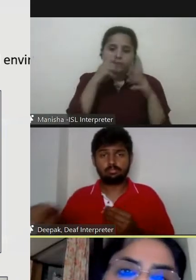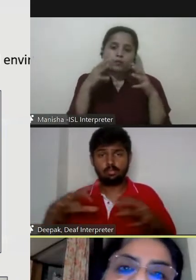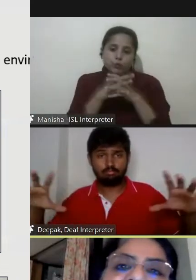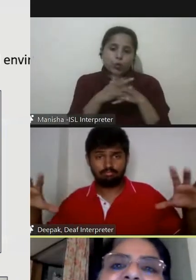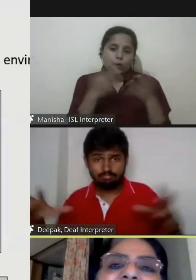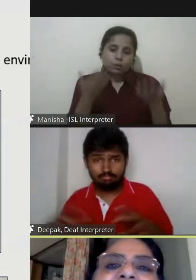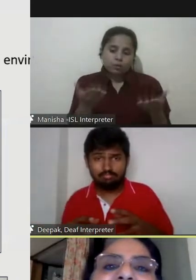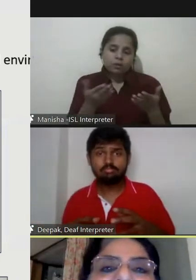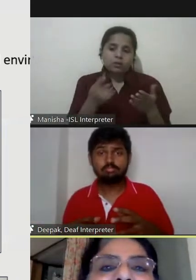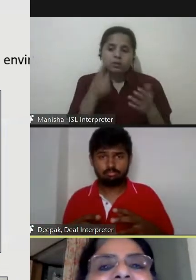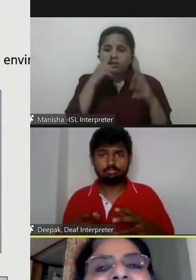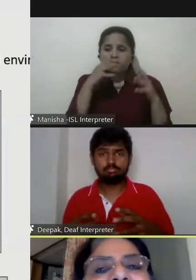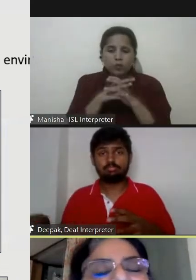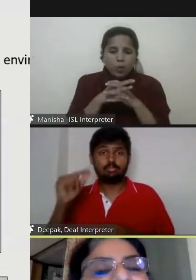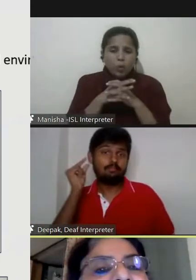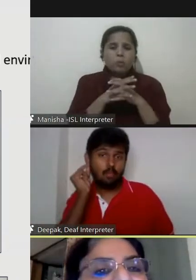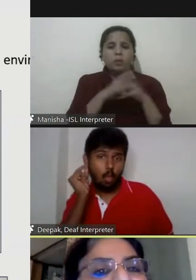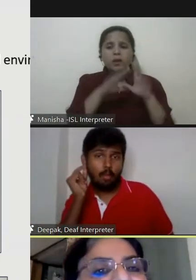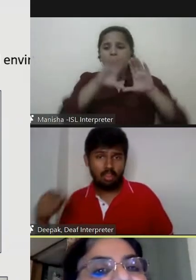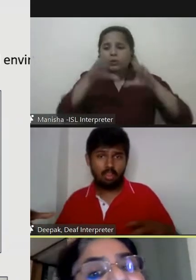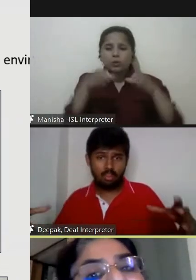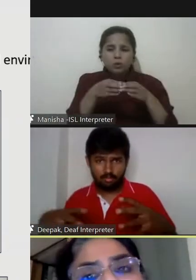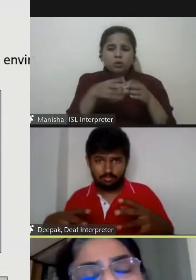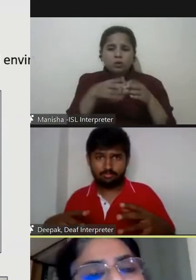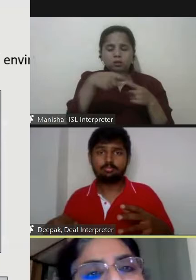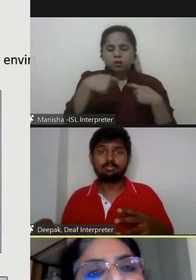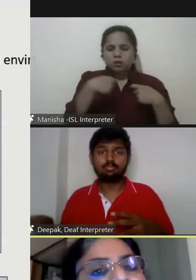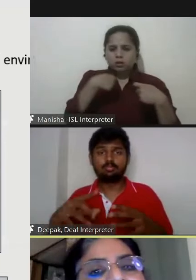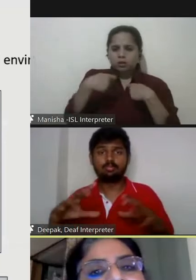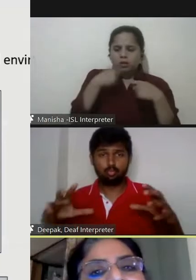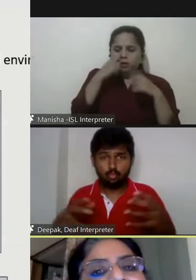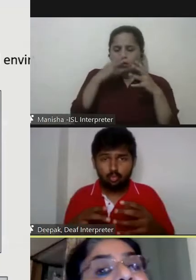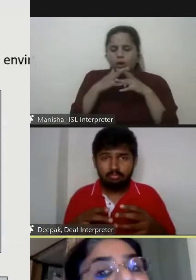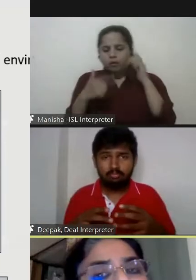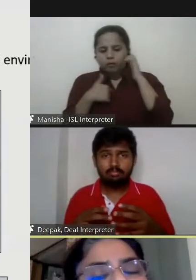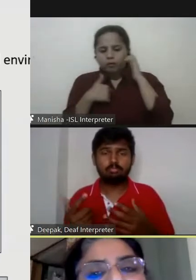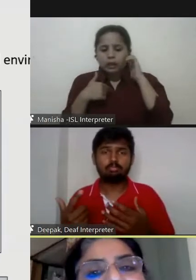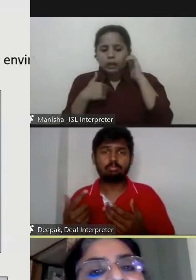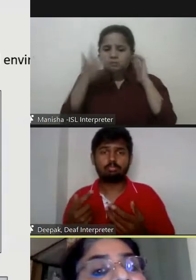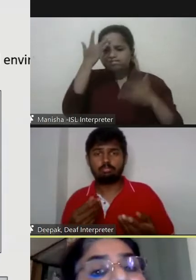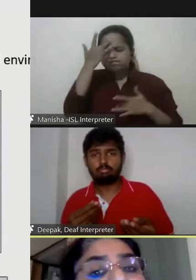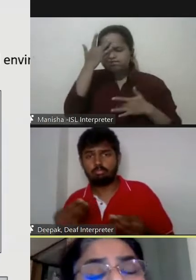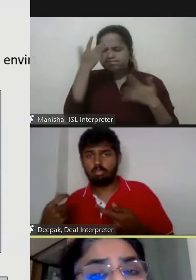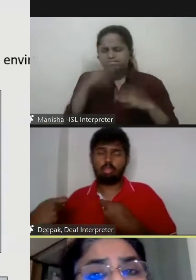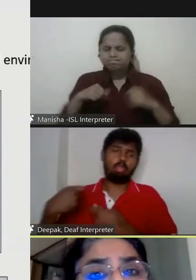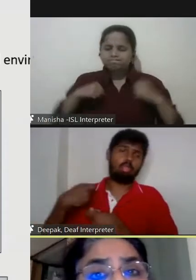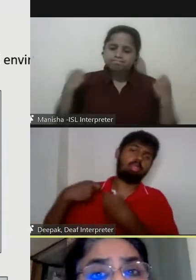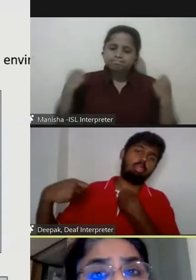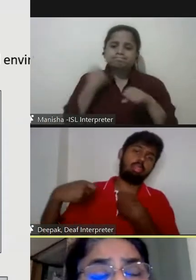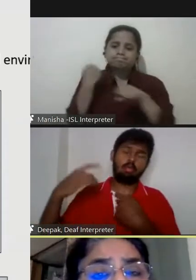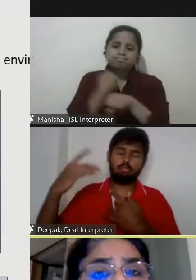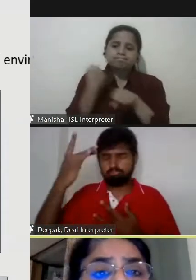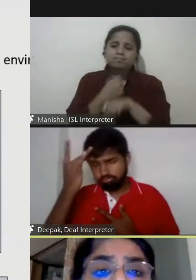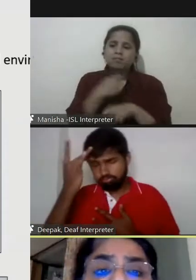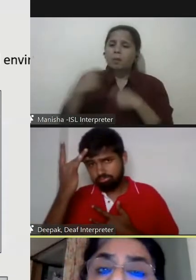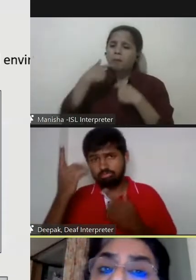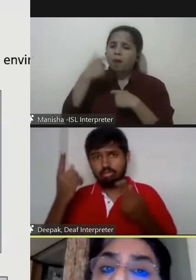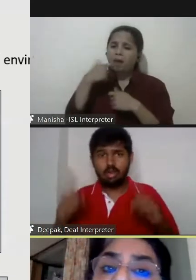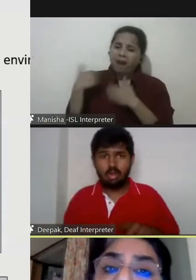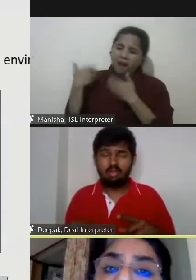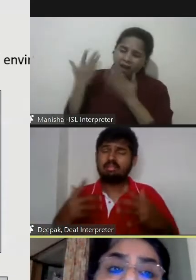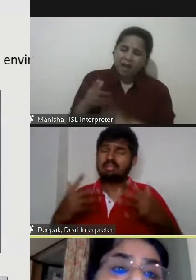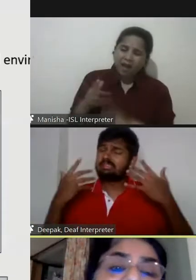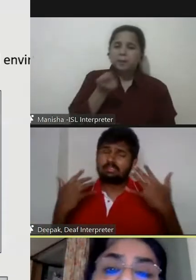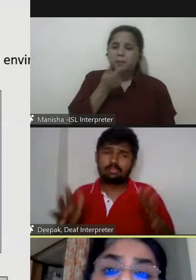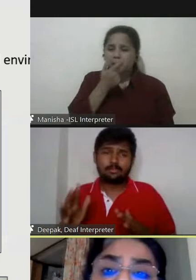Women had to continue their gender roles even if they were ill and tired and on long-term medication. For